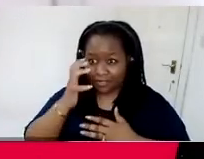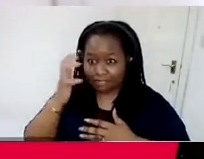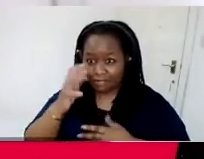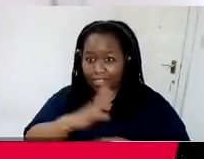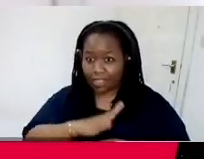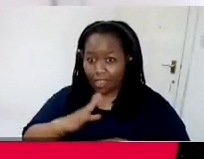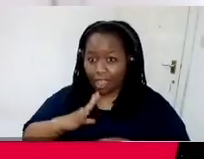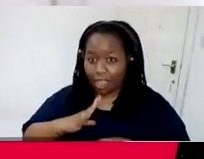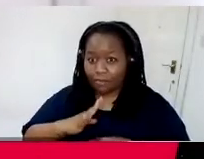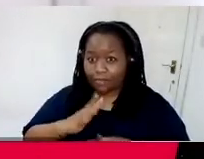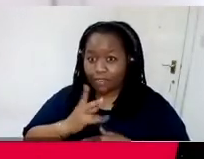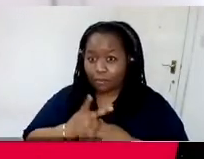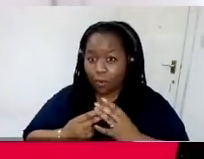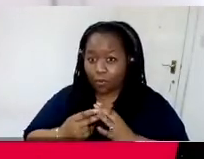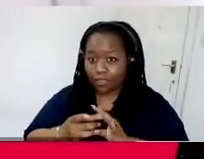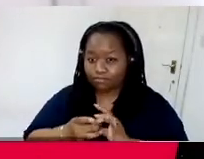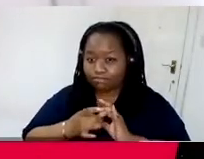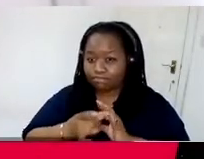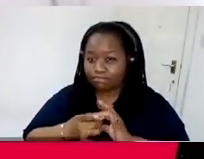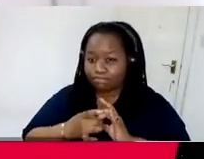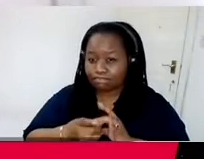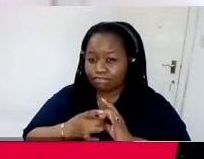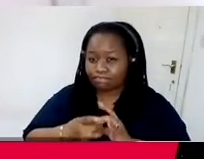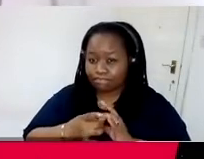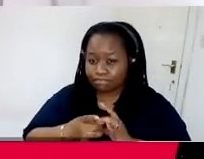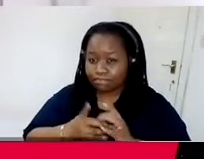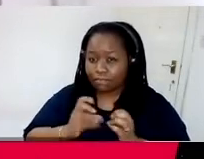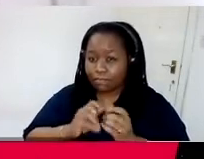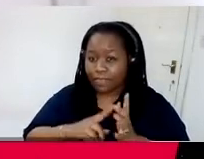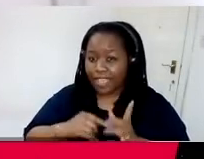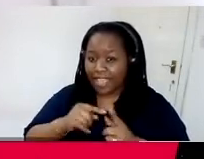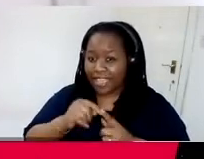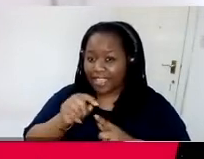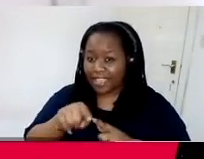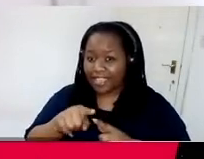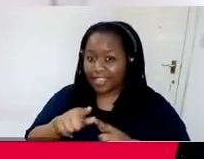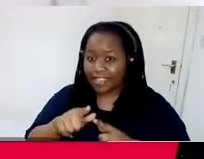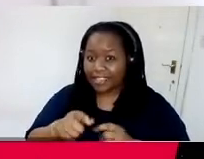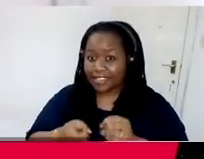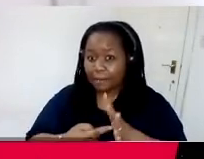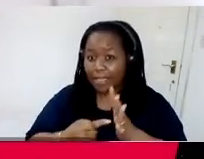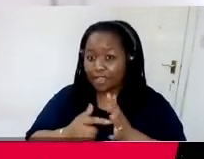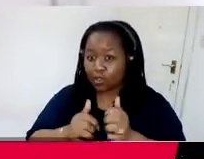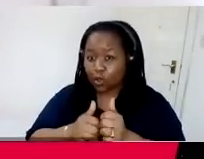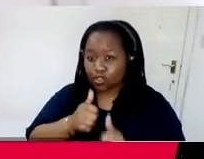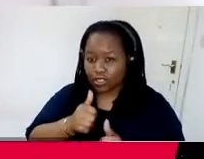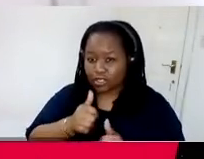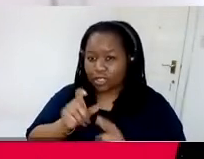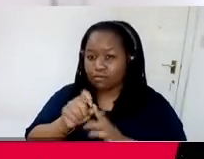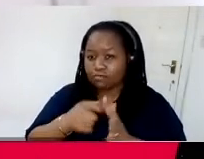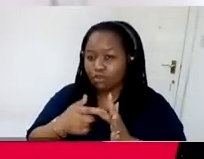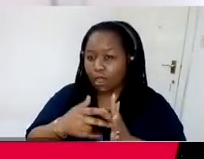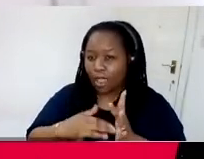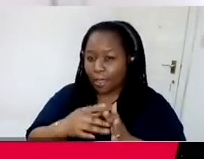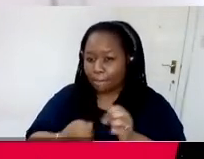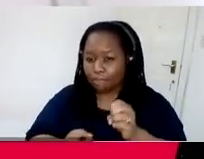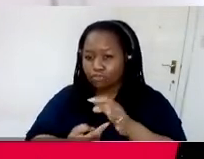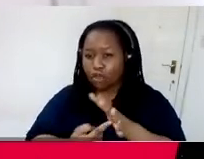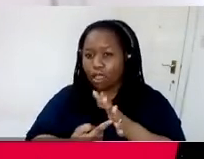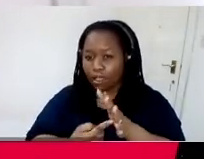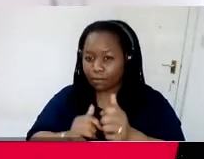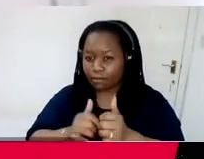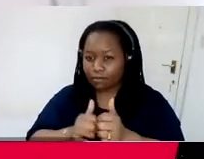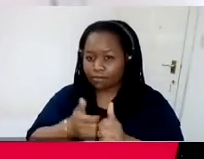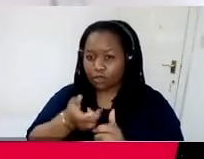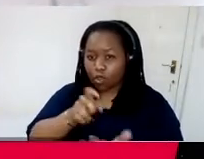companies work together. BAE Systems is the prime contract, what's called a prime contractor. It